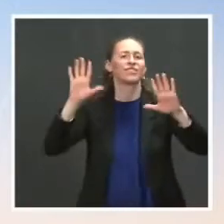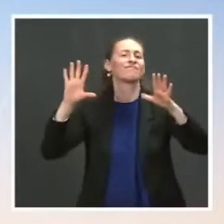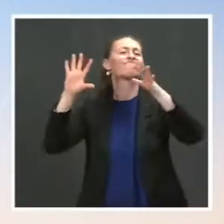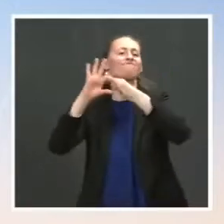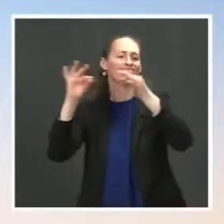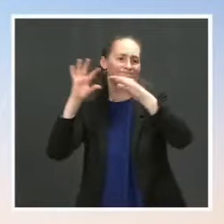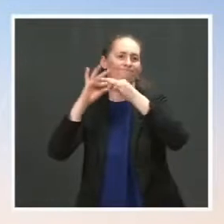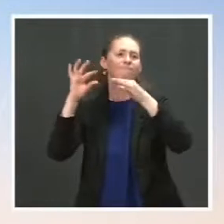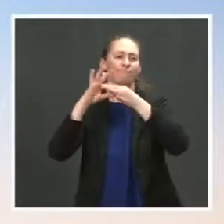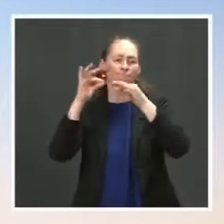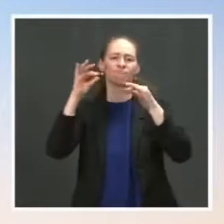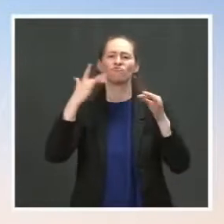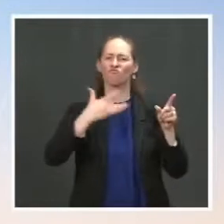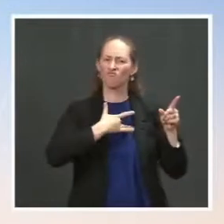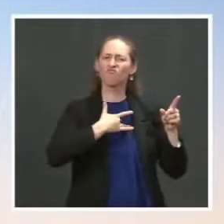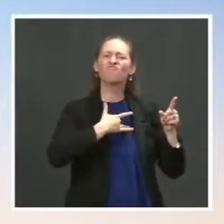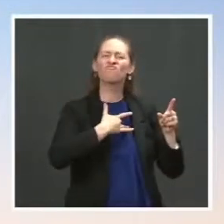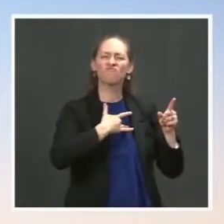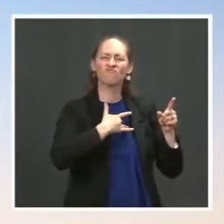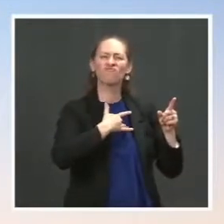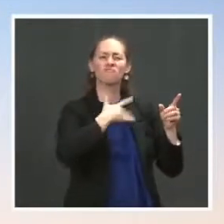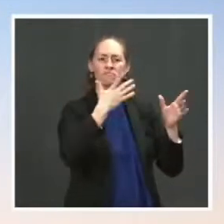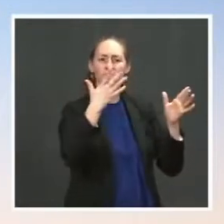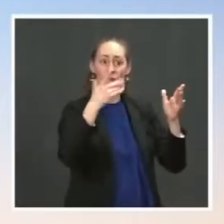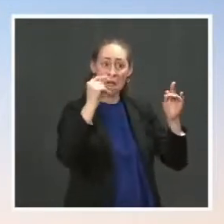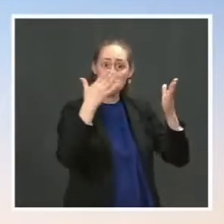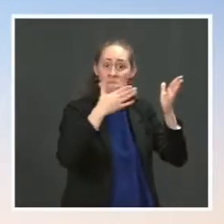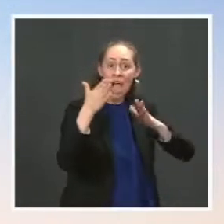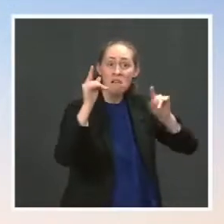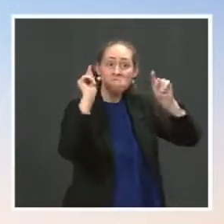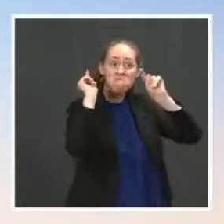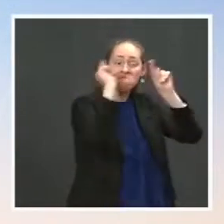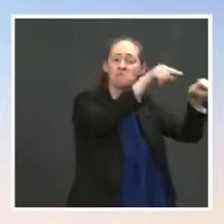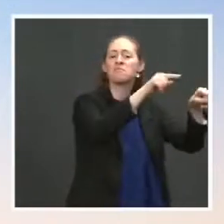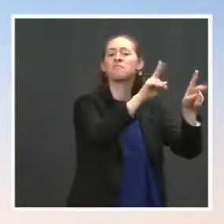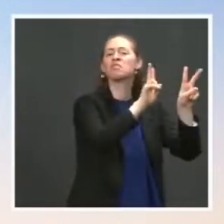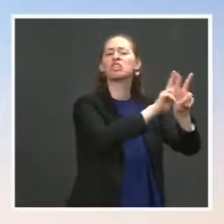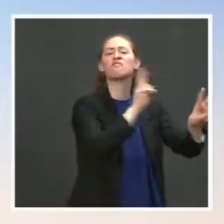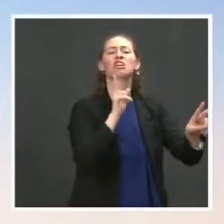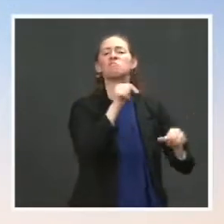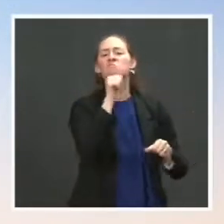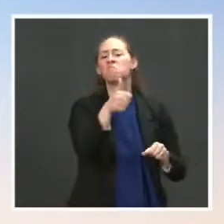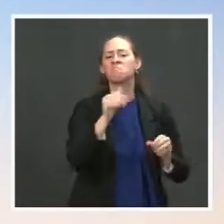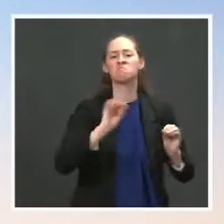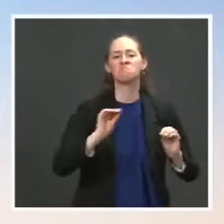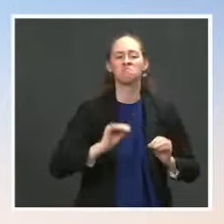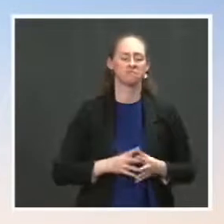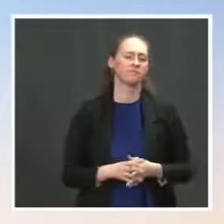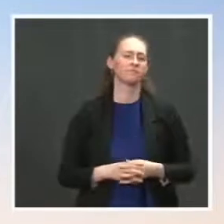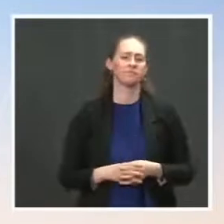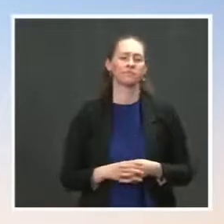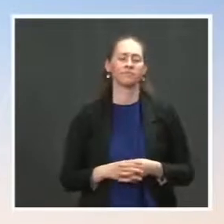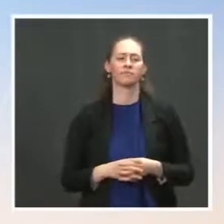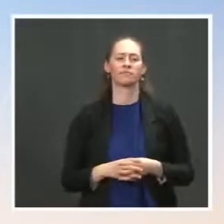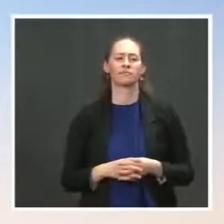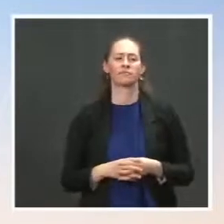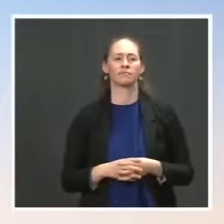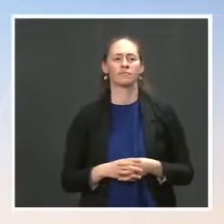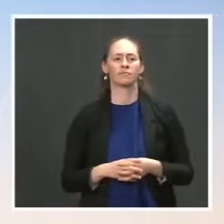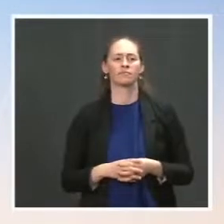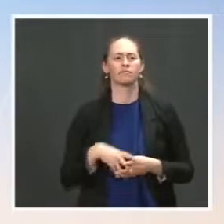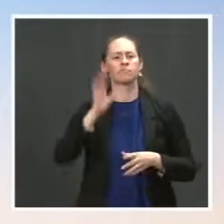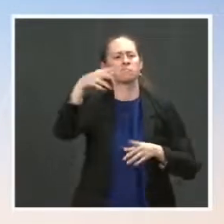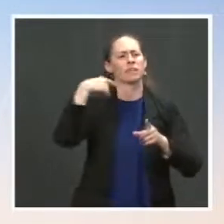at this point in time. And Hunter Biden's book is out this week. To what extent was the White House, the